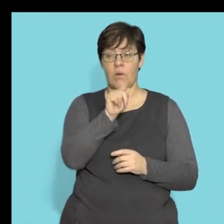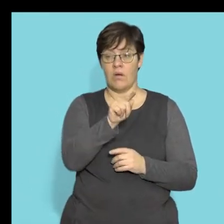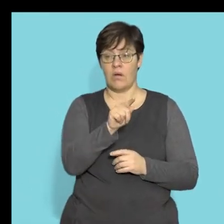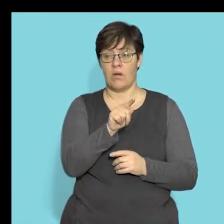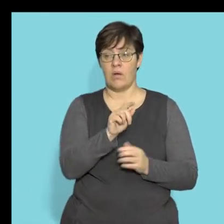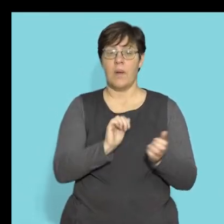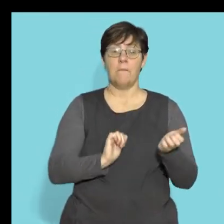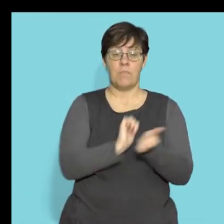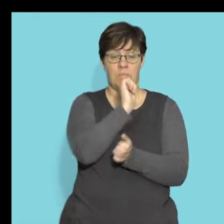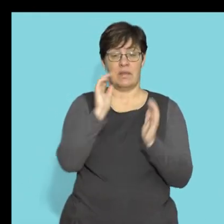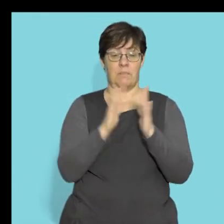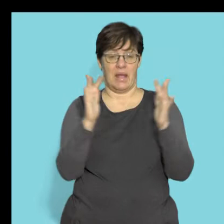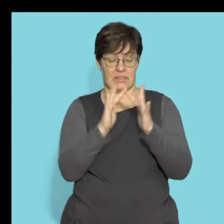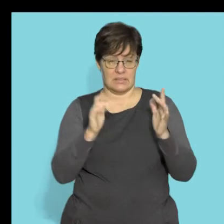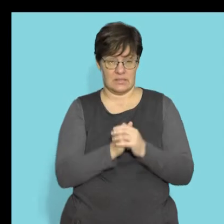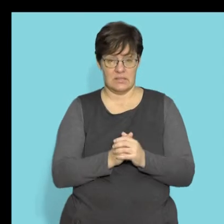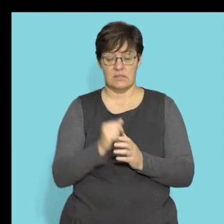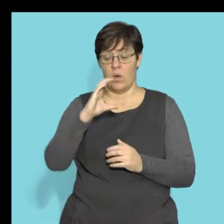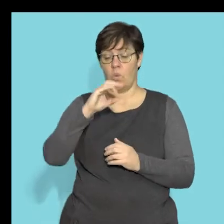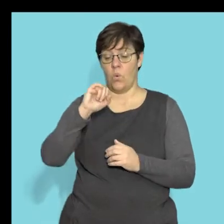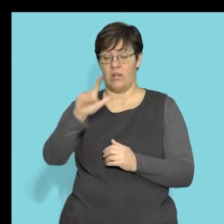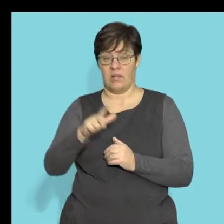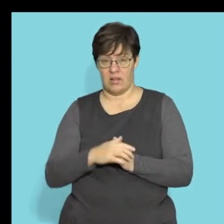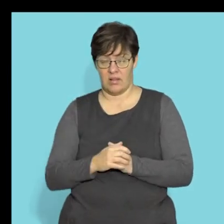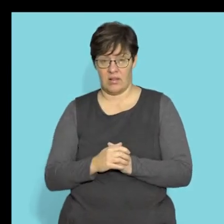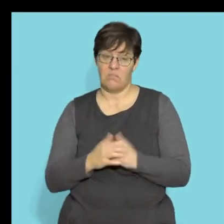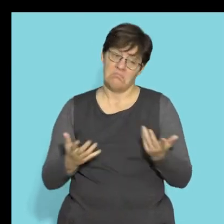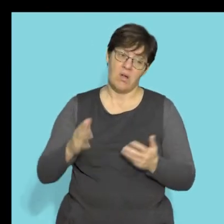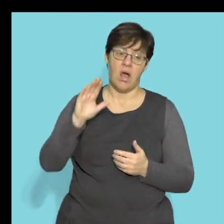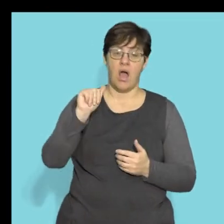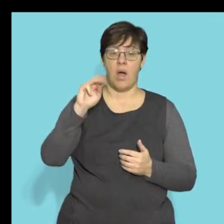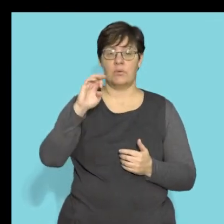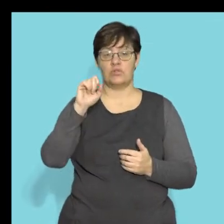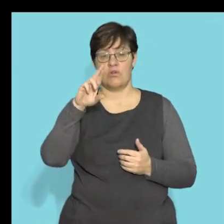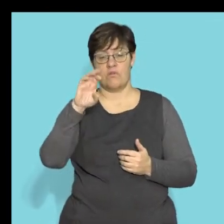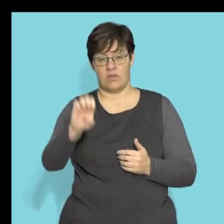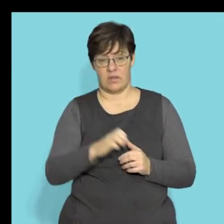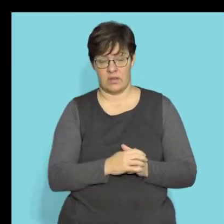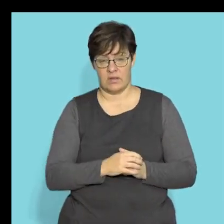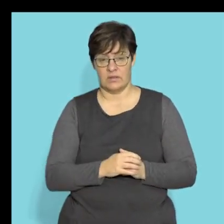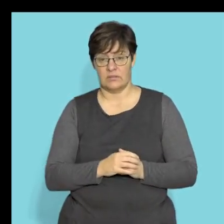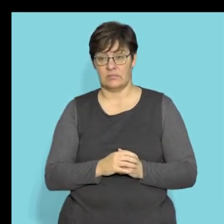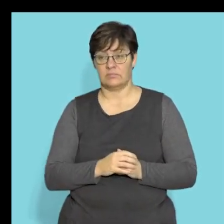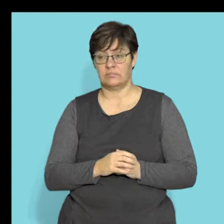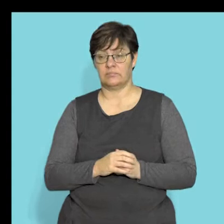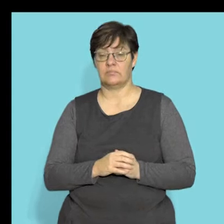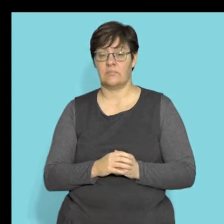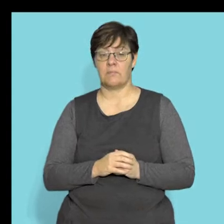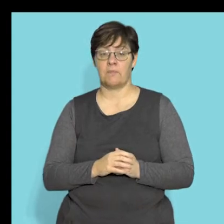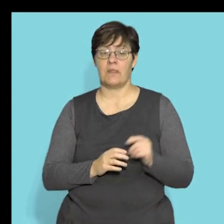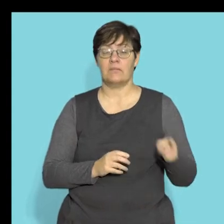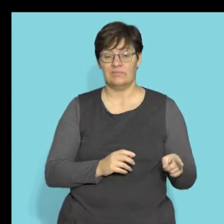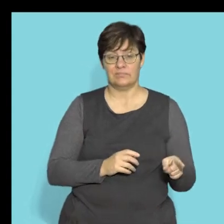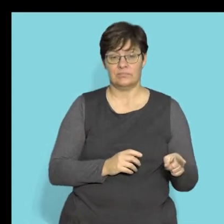them. We recognize this is the permanent magnet, this is the coil or armature, and this